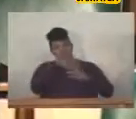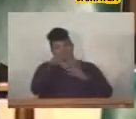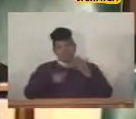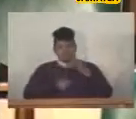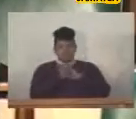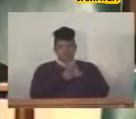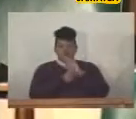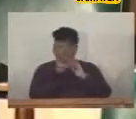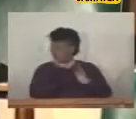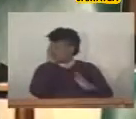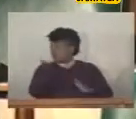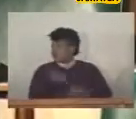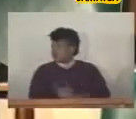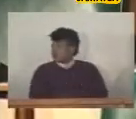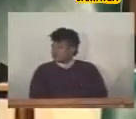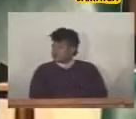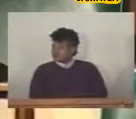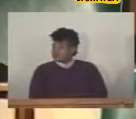of the bills.